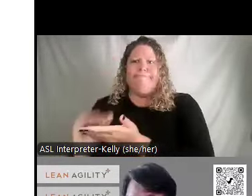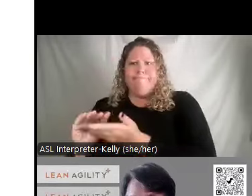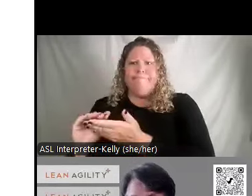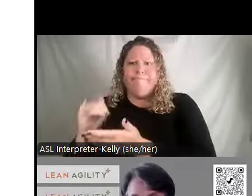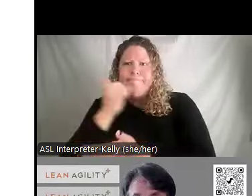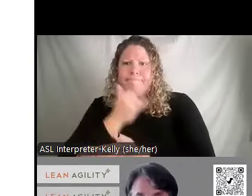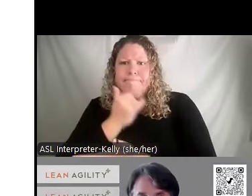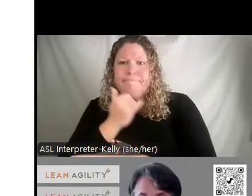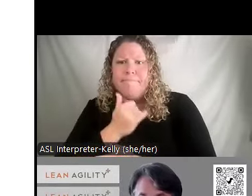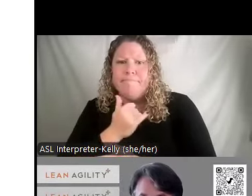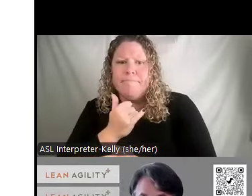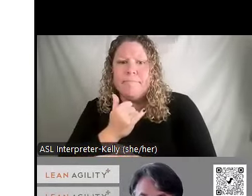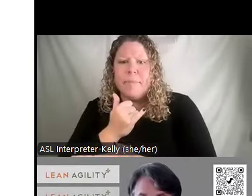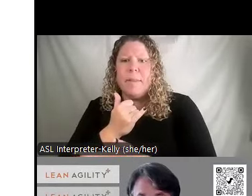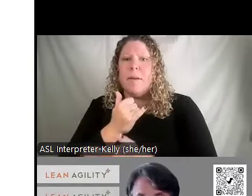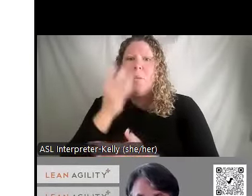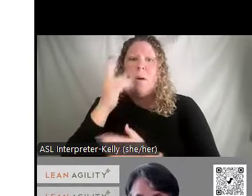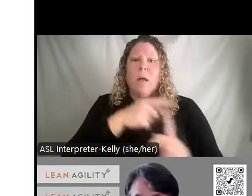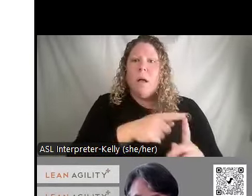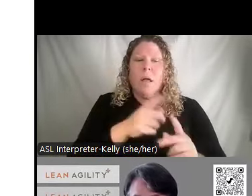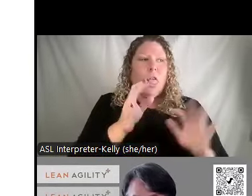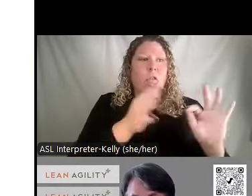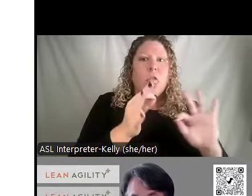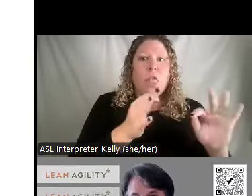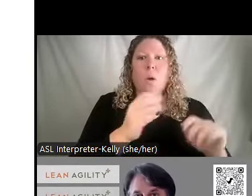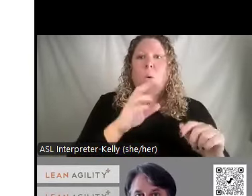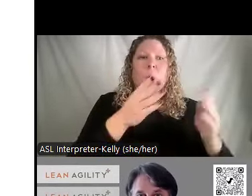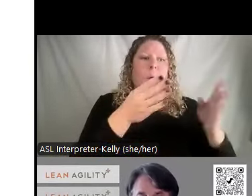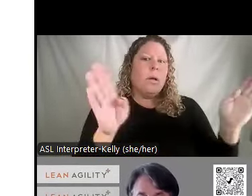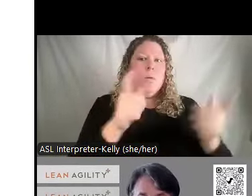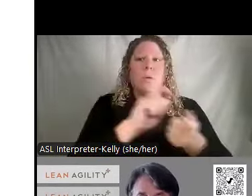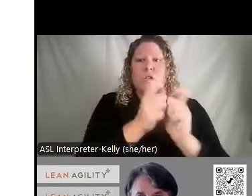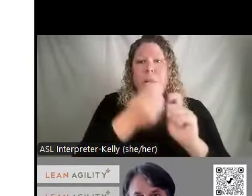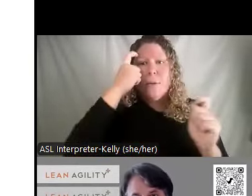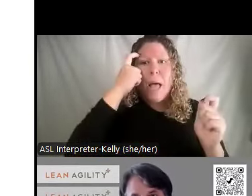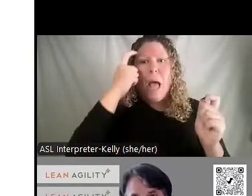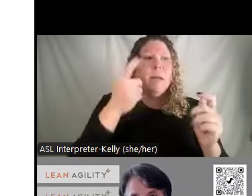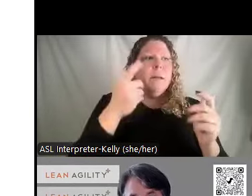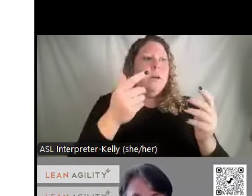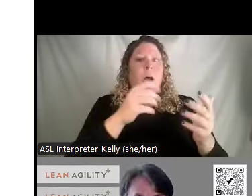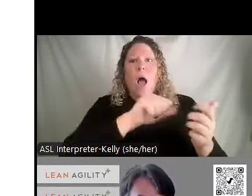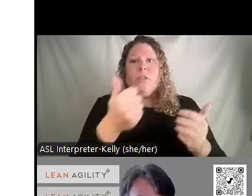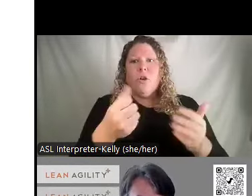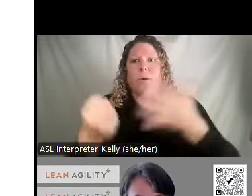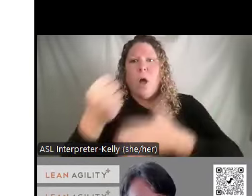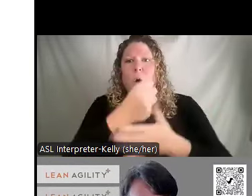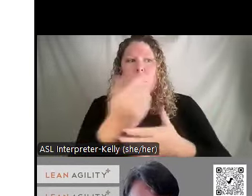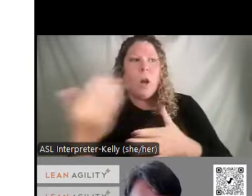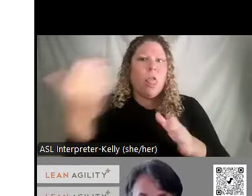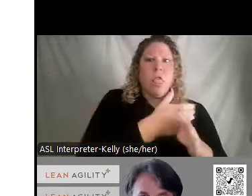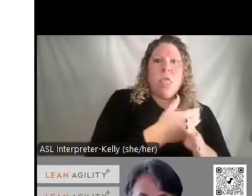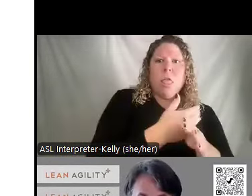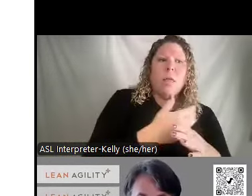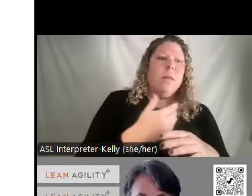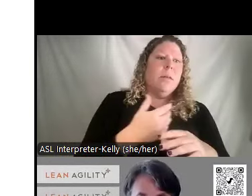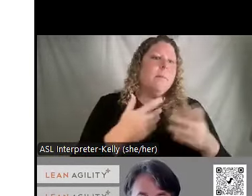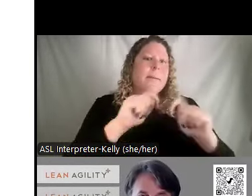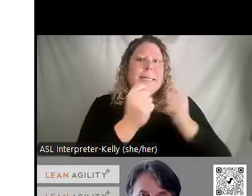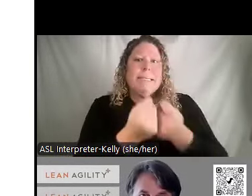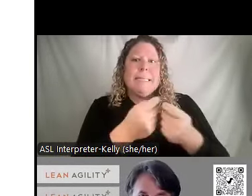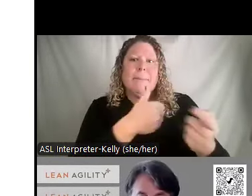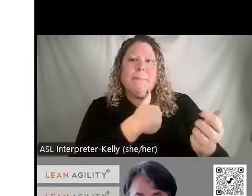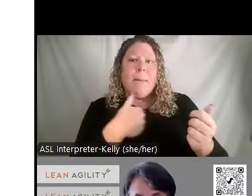be overtaken by events. You might get scope creep. People change their minds. New priorities come up. You might have team members depart. You have to onboard new